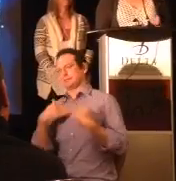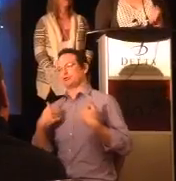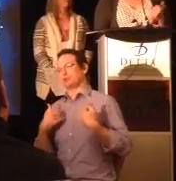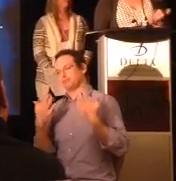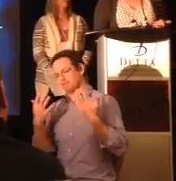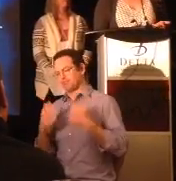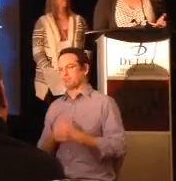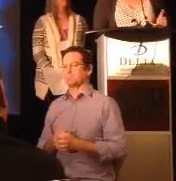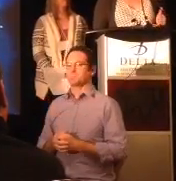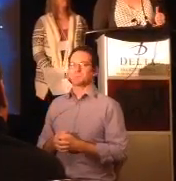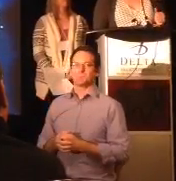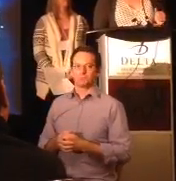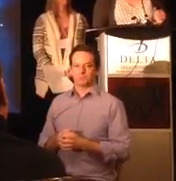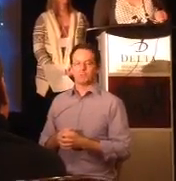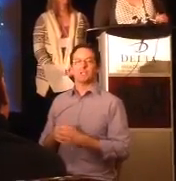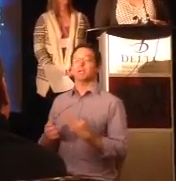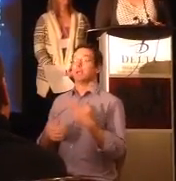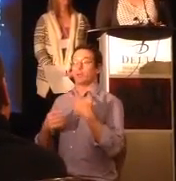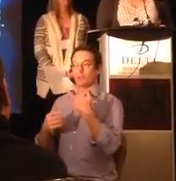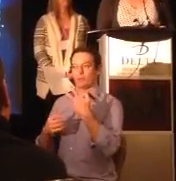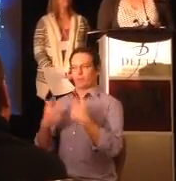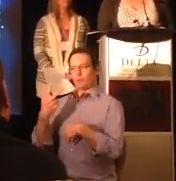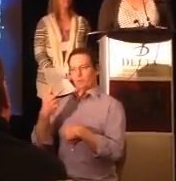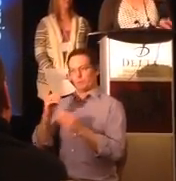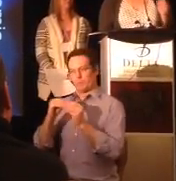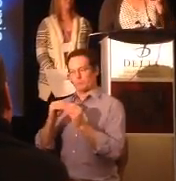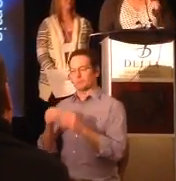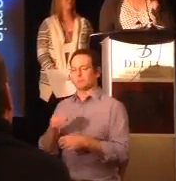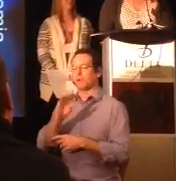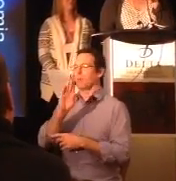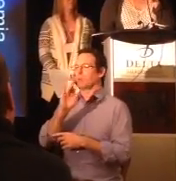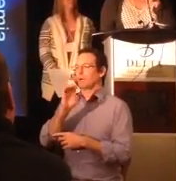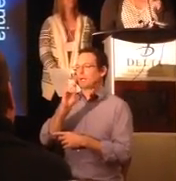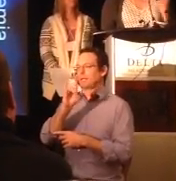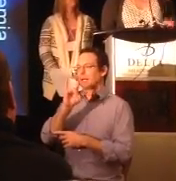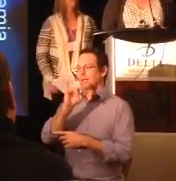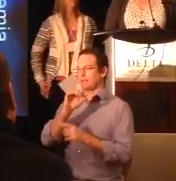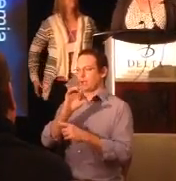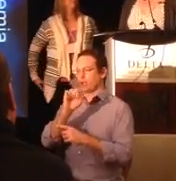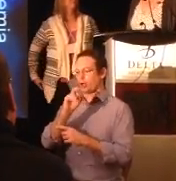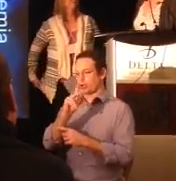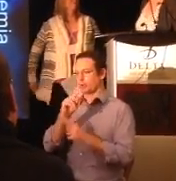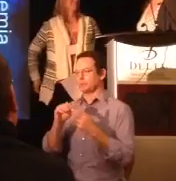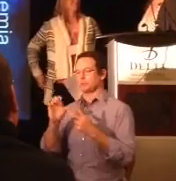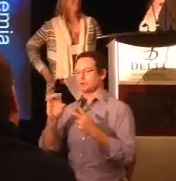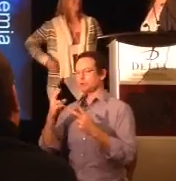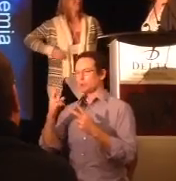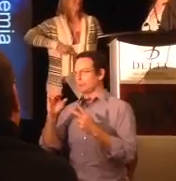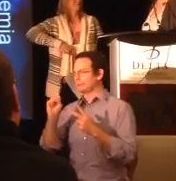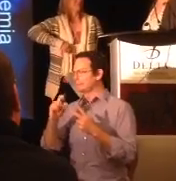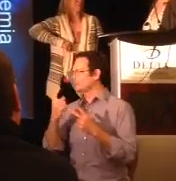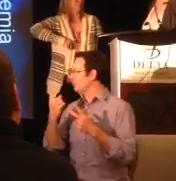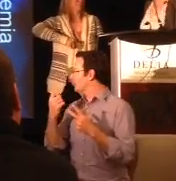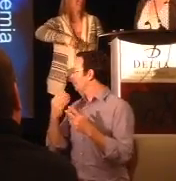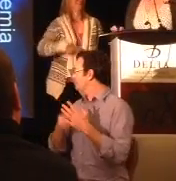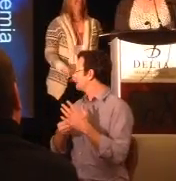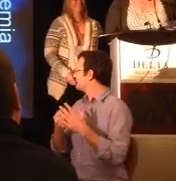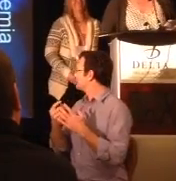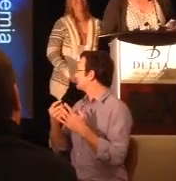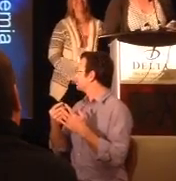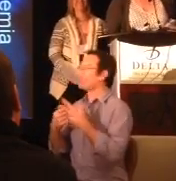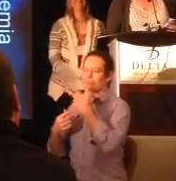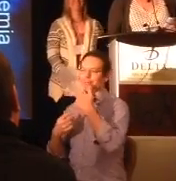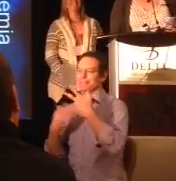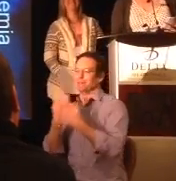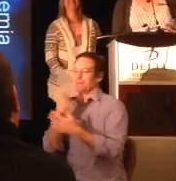3 others, Bradley Clark, Crystal Dunn, and did I miss somebody? Yeah, 3